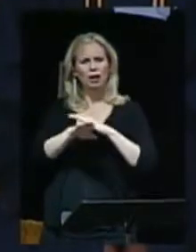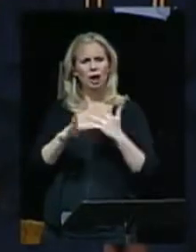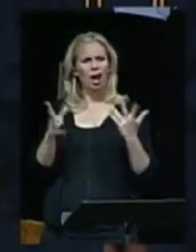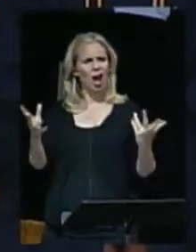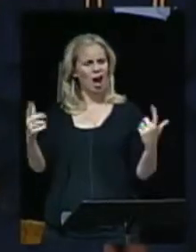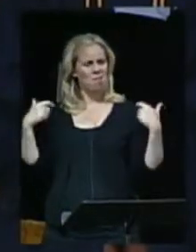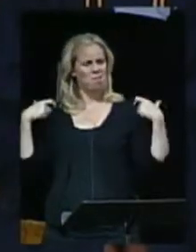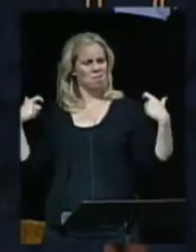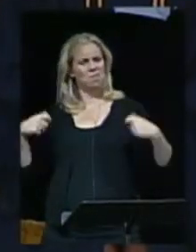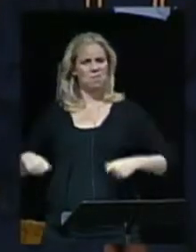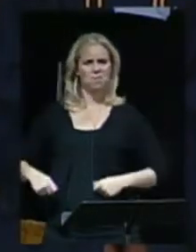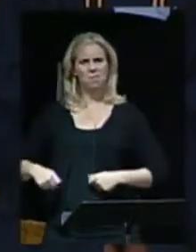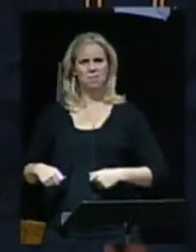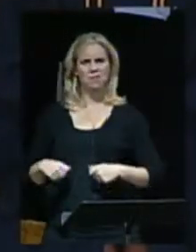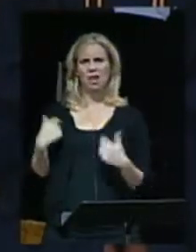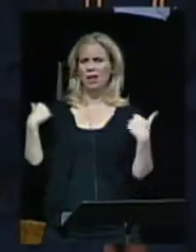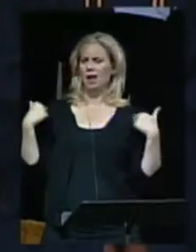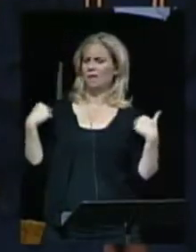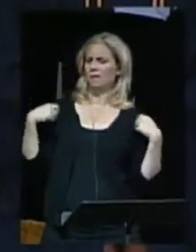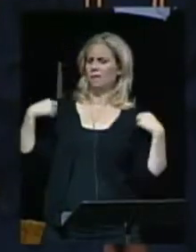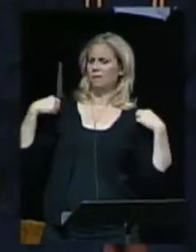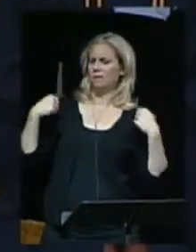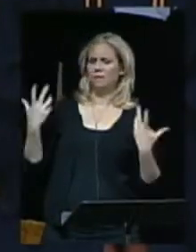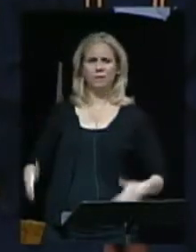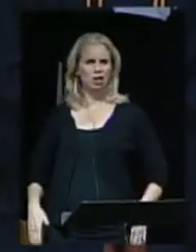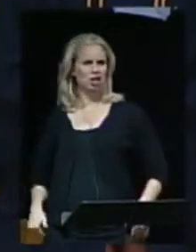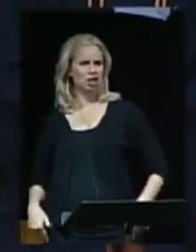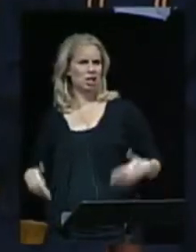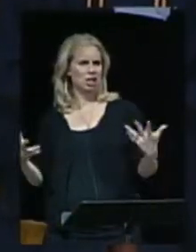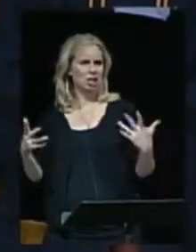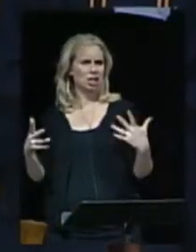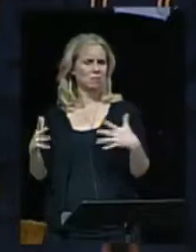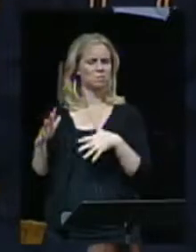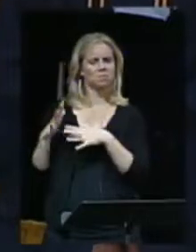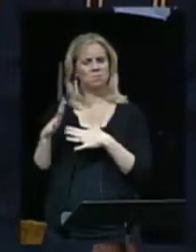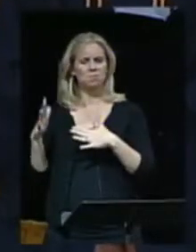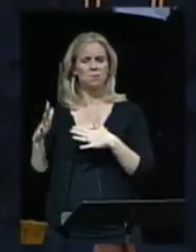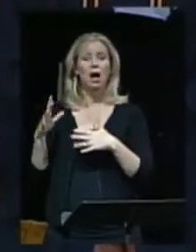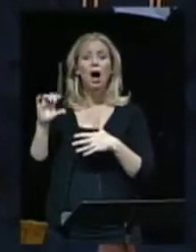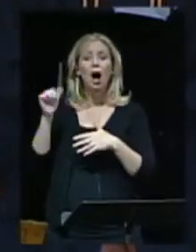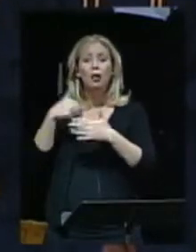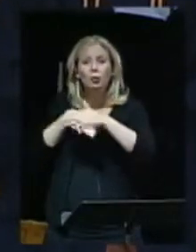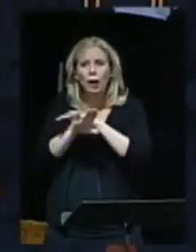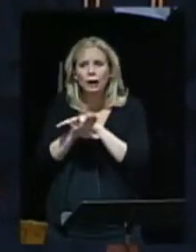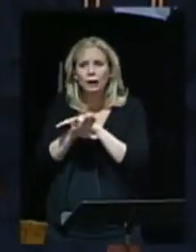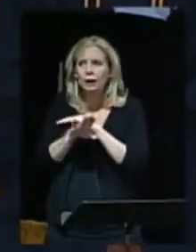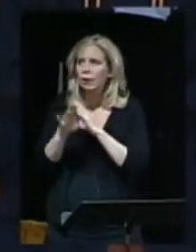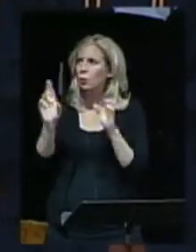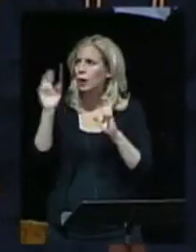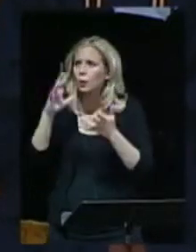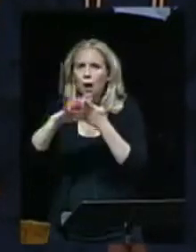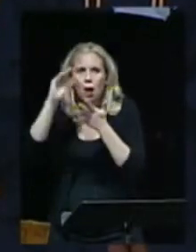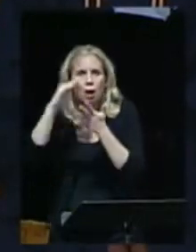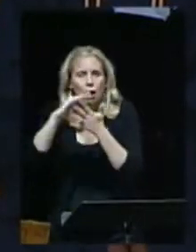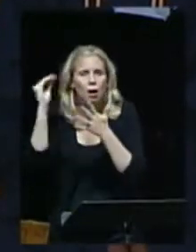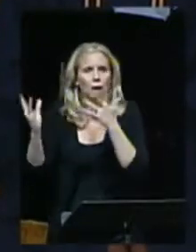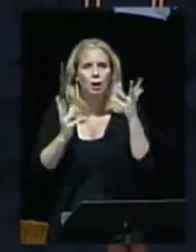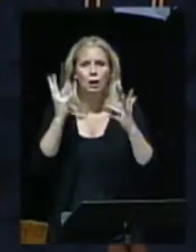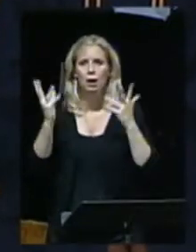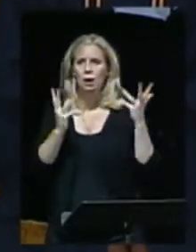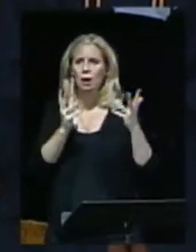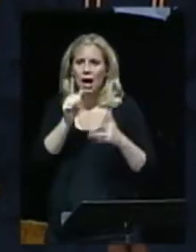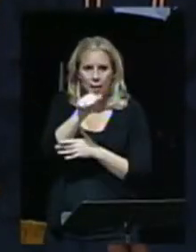the group, sporting the Hollister tees and the Abercrombie jeans. Others walked in, ready to learn, ready to tackle